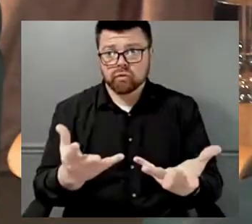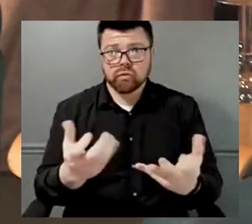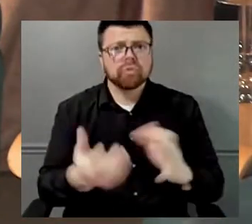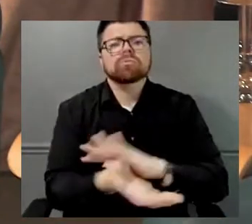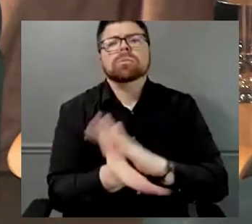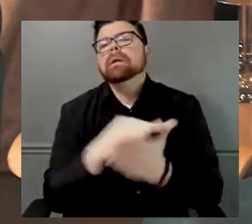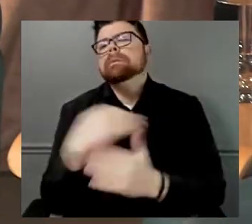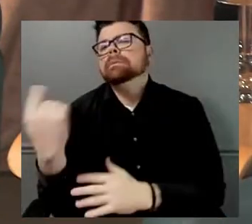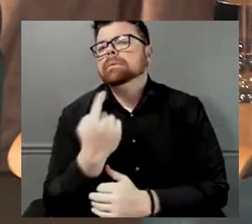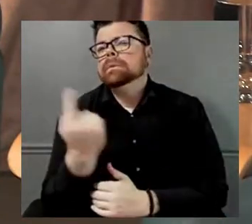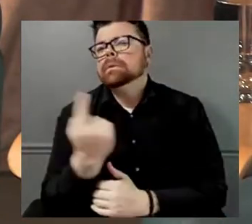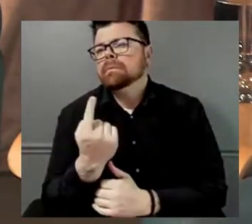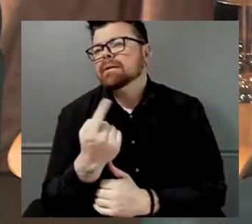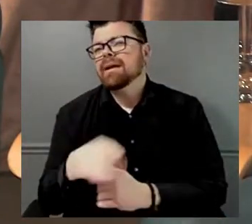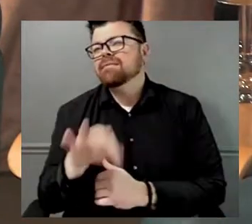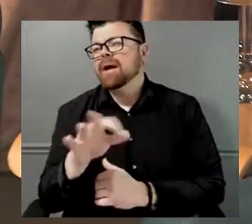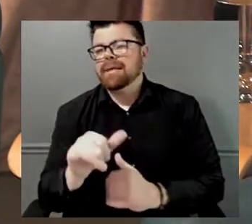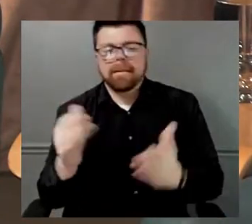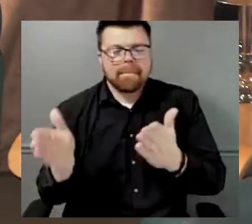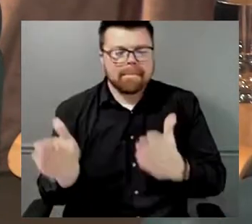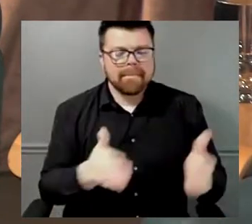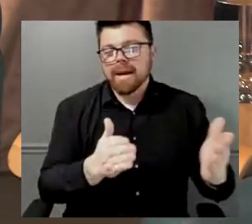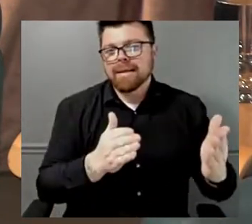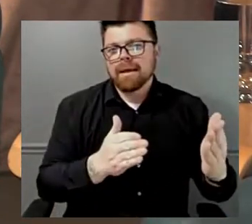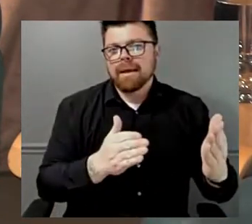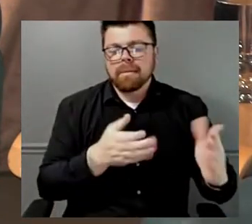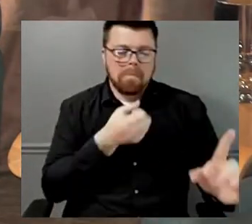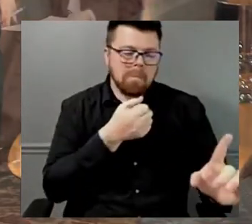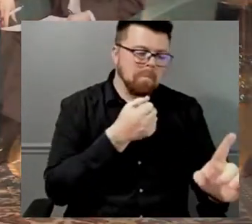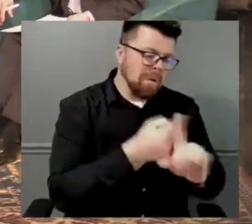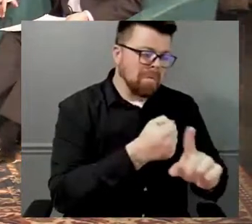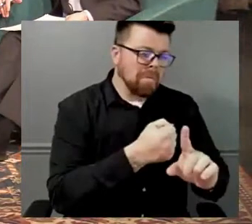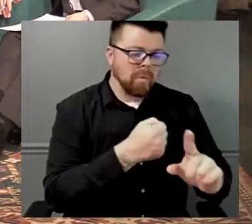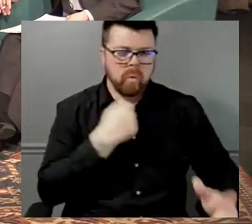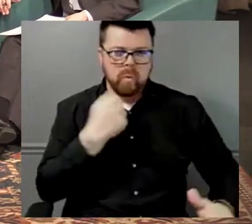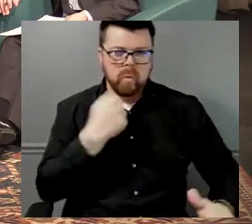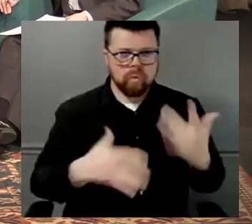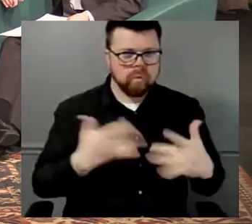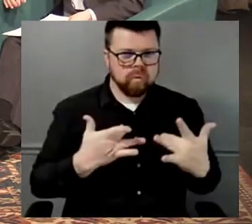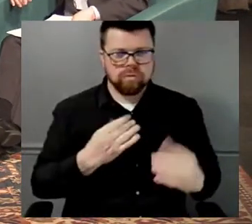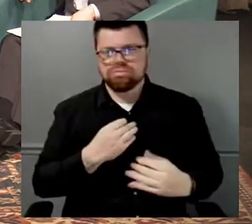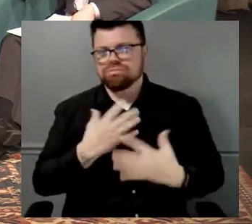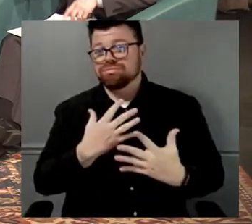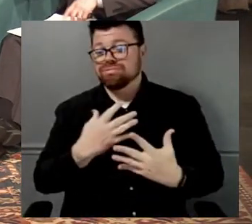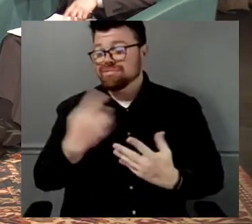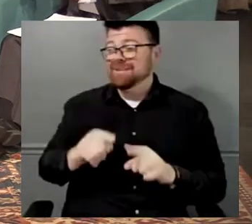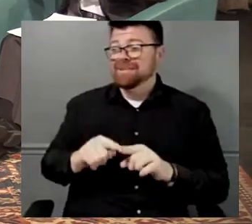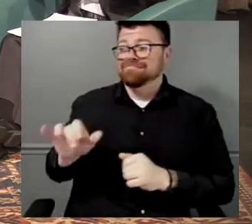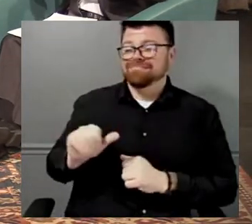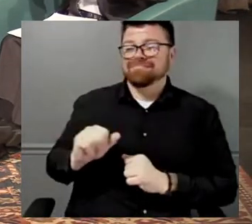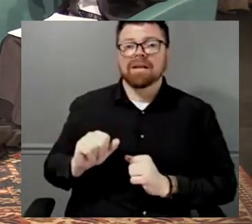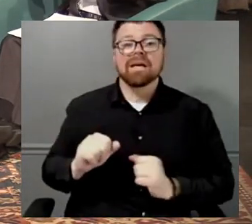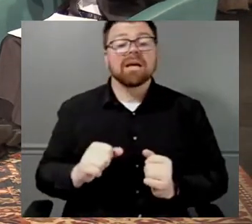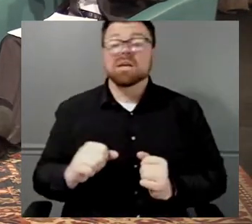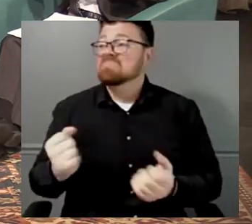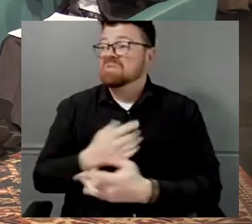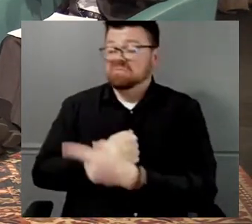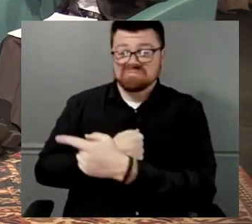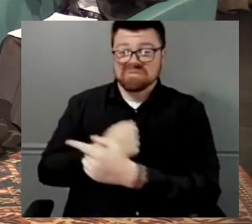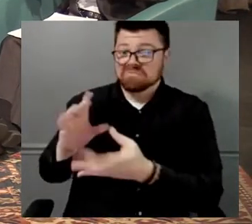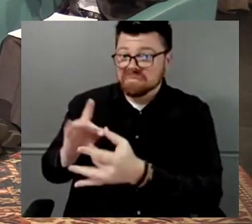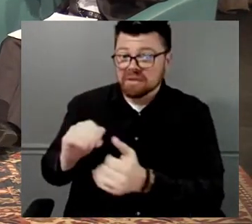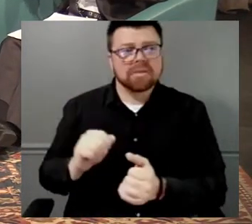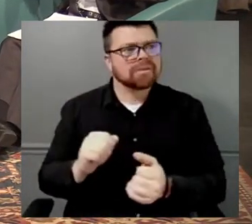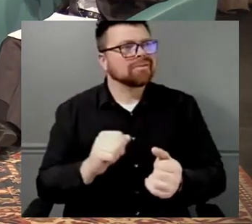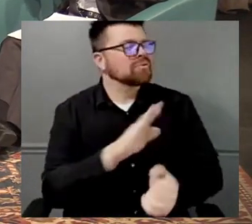path that excites you. I agree. I agree with everything Justice Sotomayor said, and I will say that you never know what